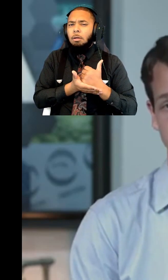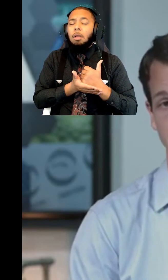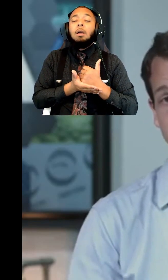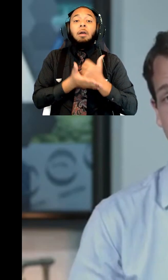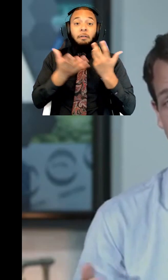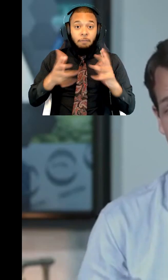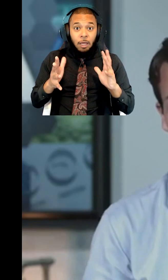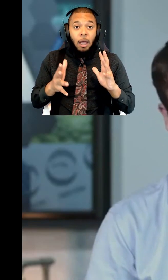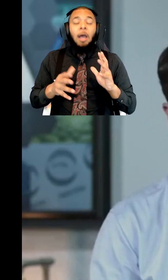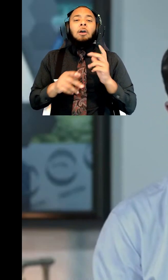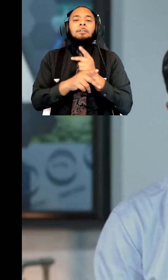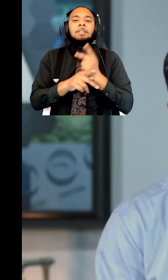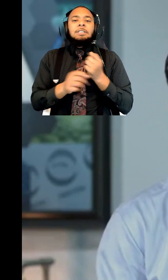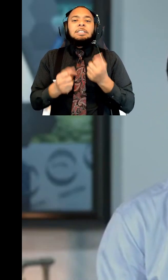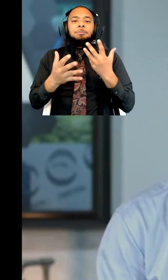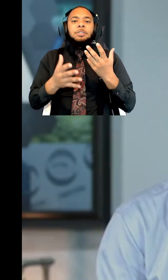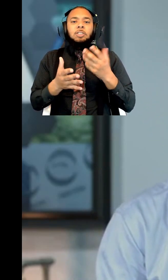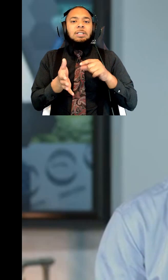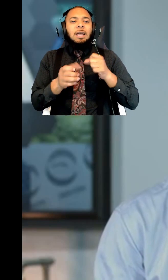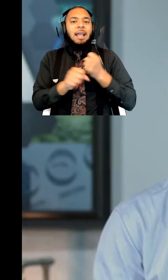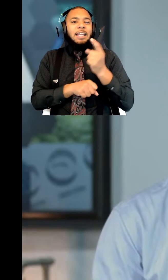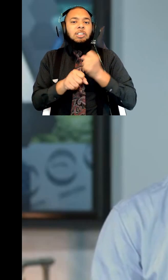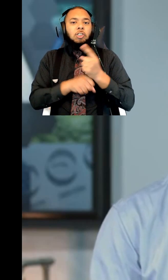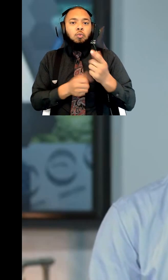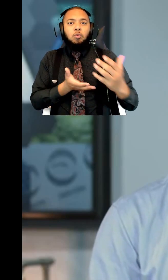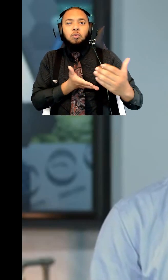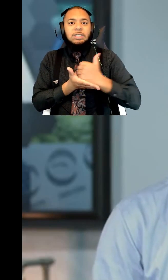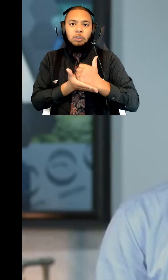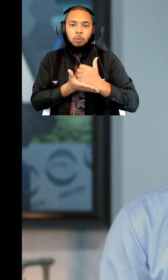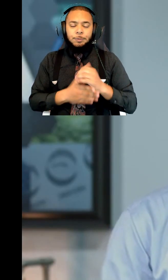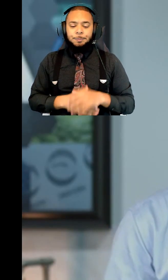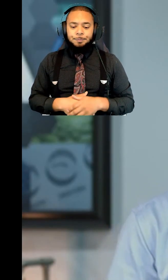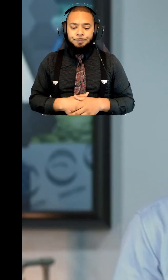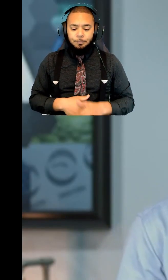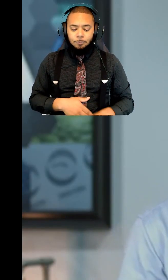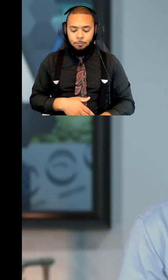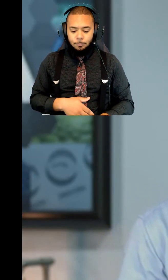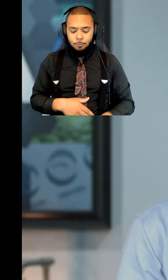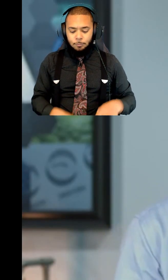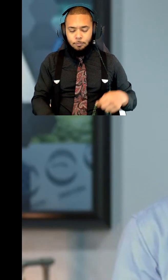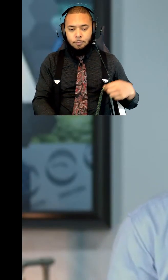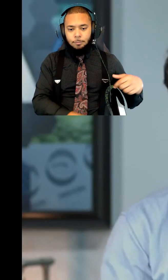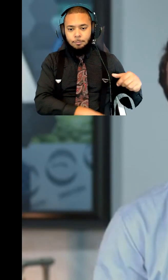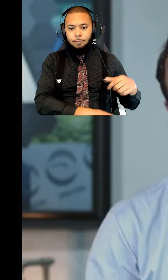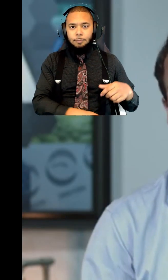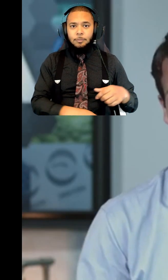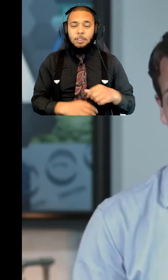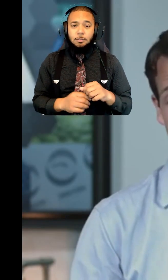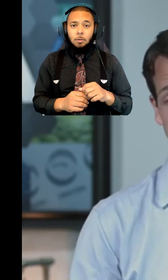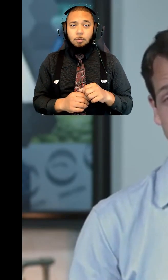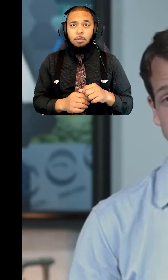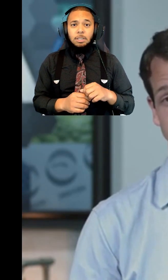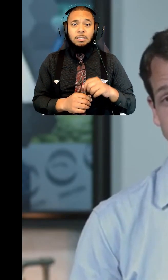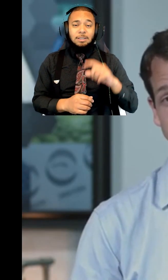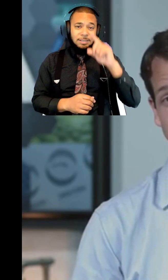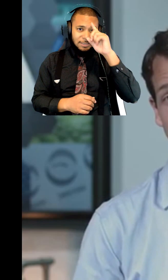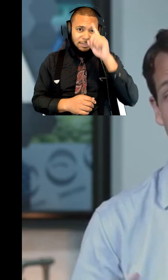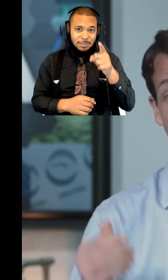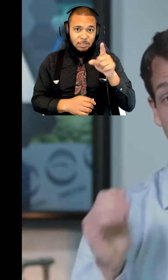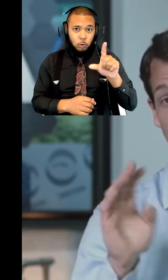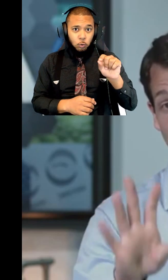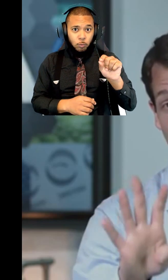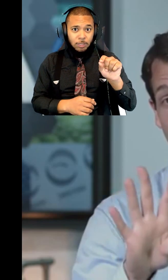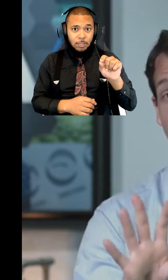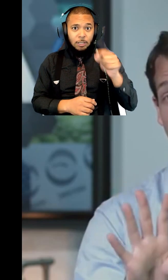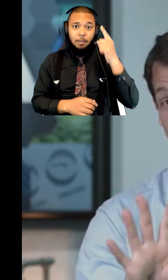annual dividend yield is. So 20 cents every quarter. Well,